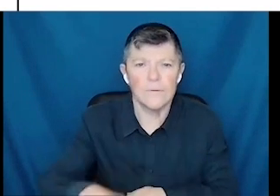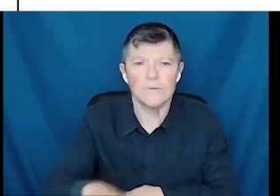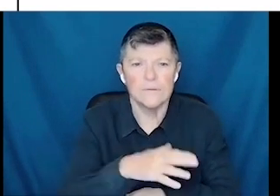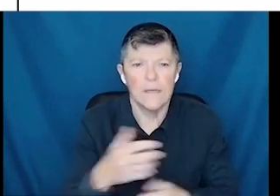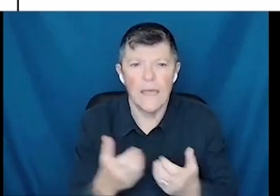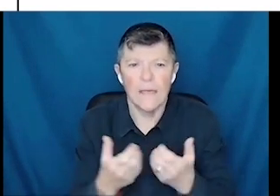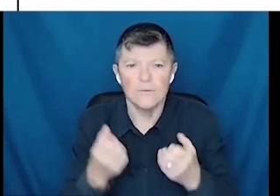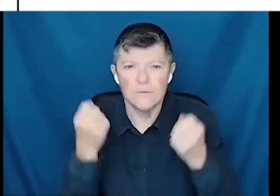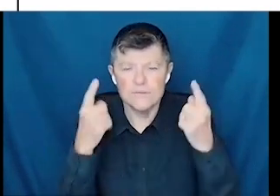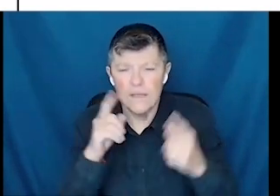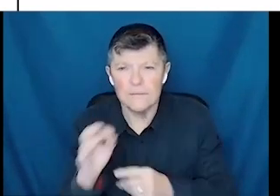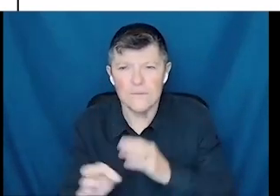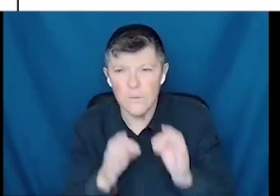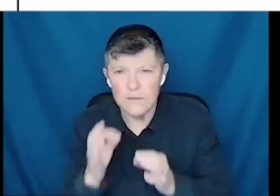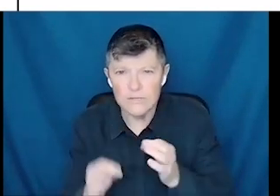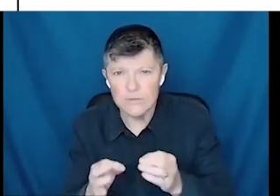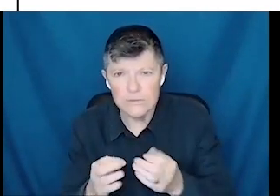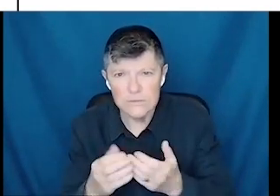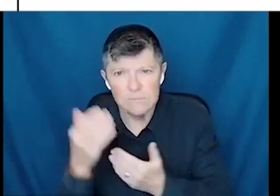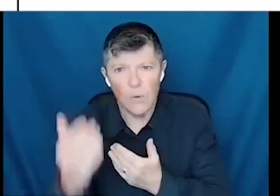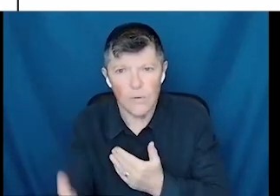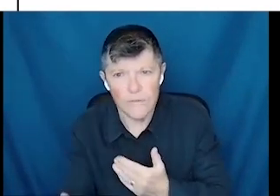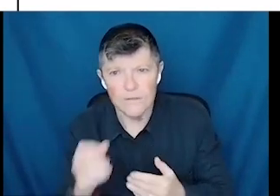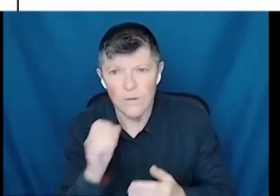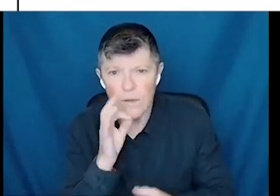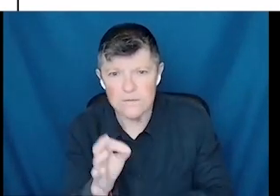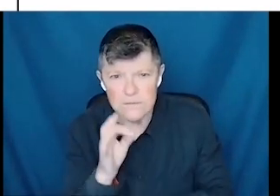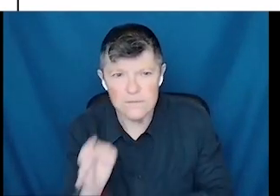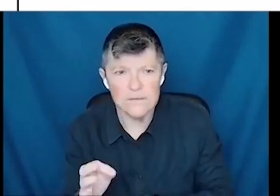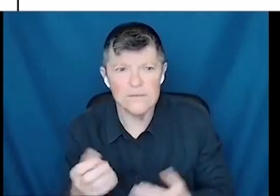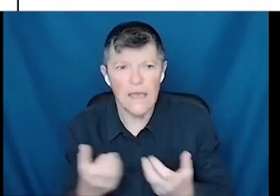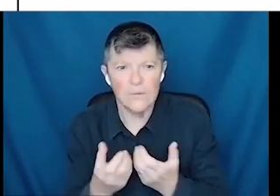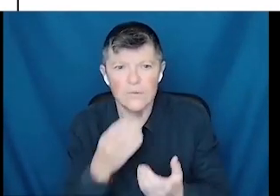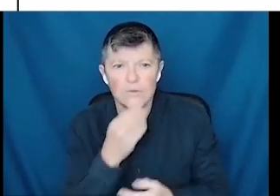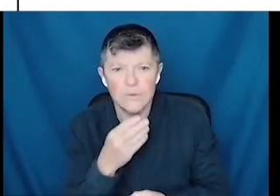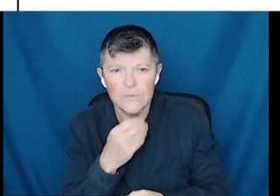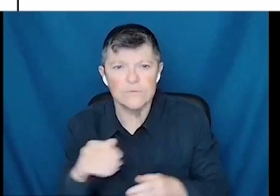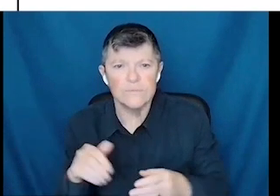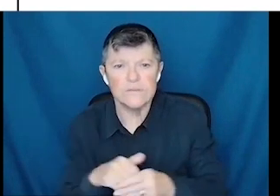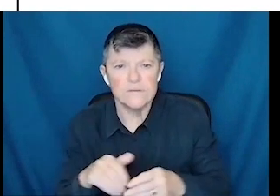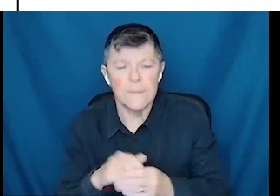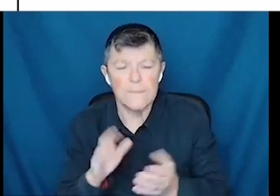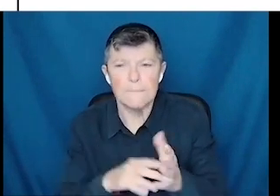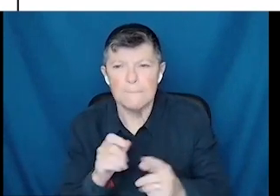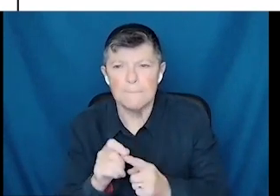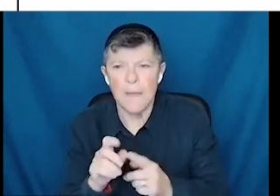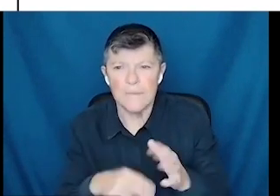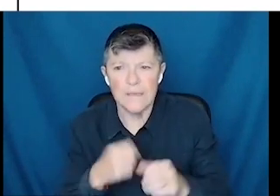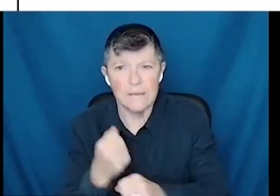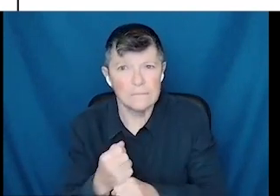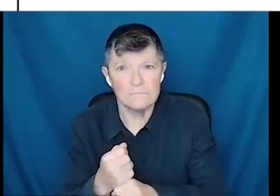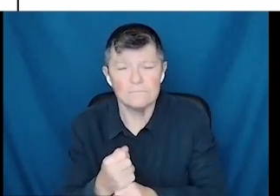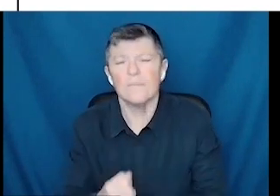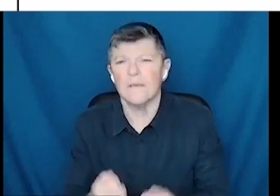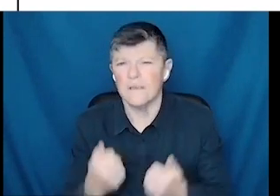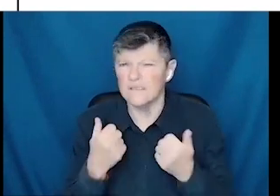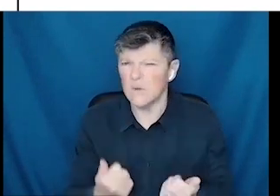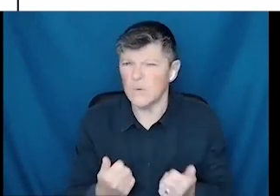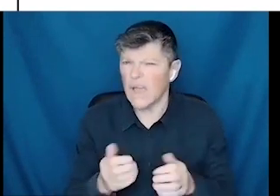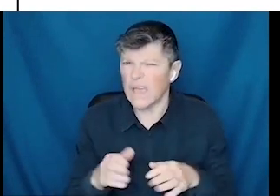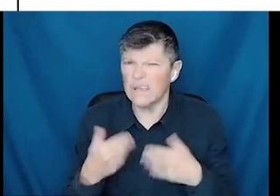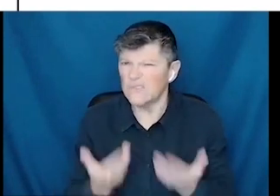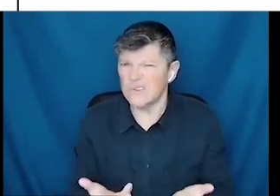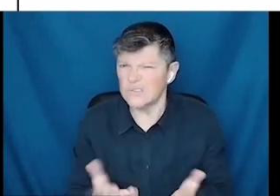ask them? This is where you can use participatory mapping. Now, this is an okay introduction, but it's not